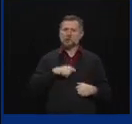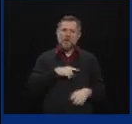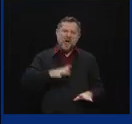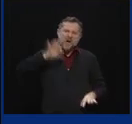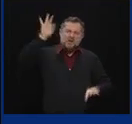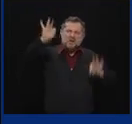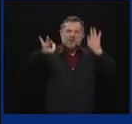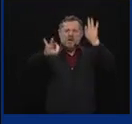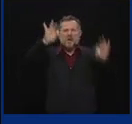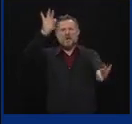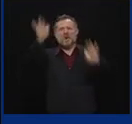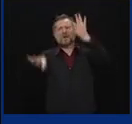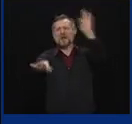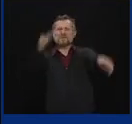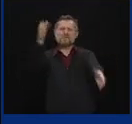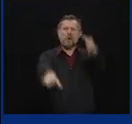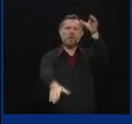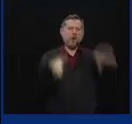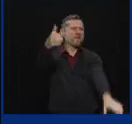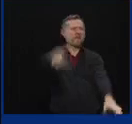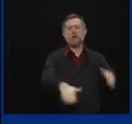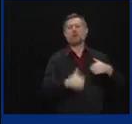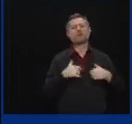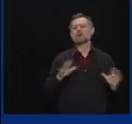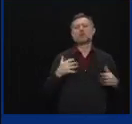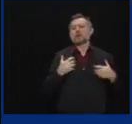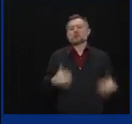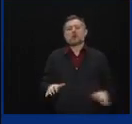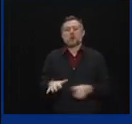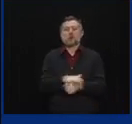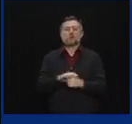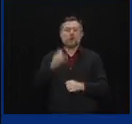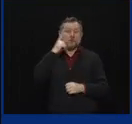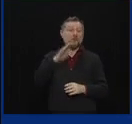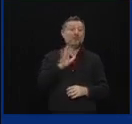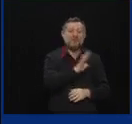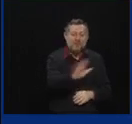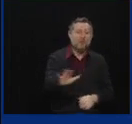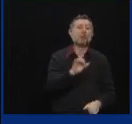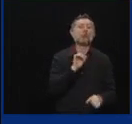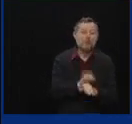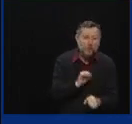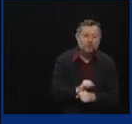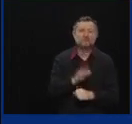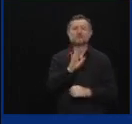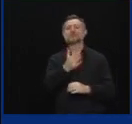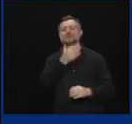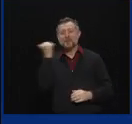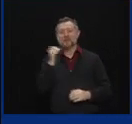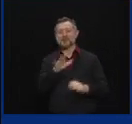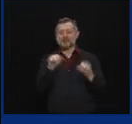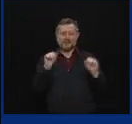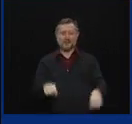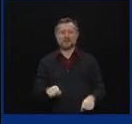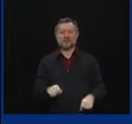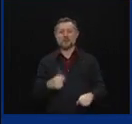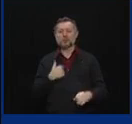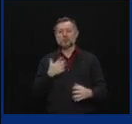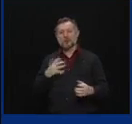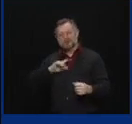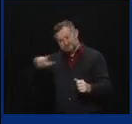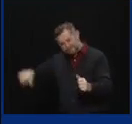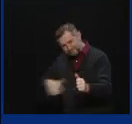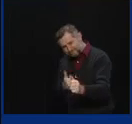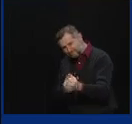to liberate the local governments to do what they do best, but be there as their allies at their sides to make sure that they have